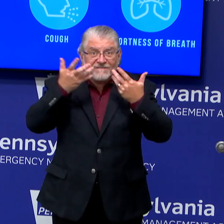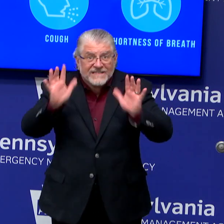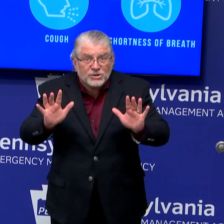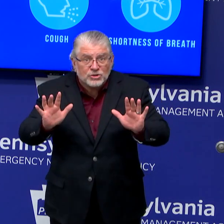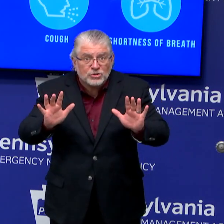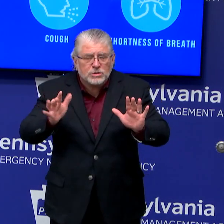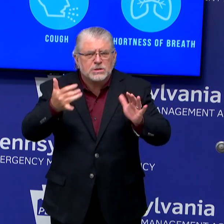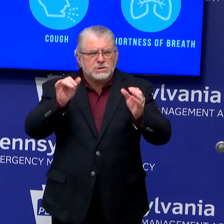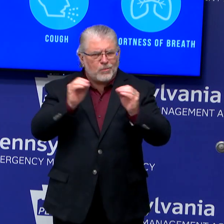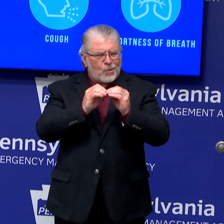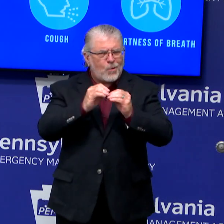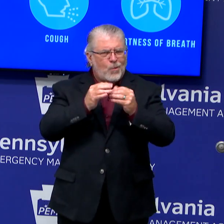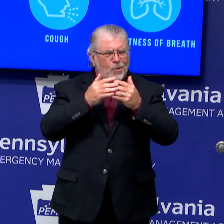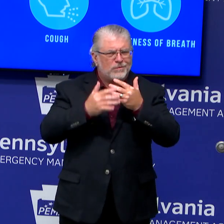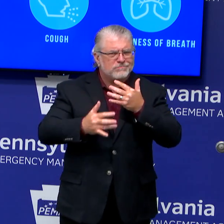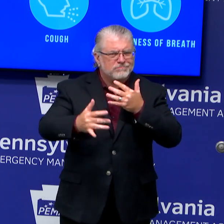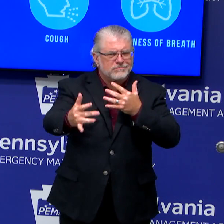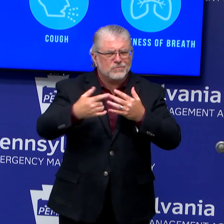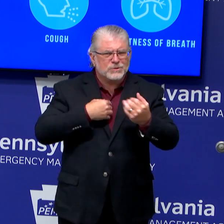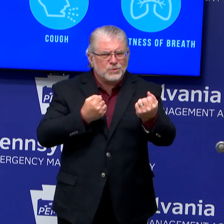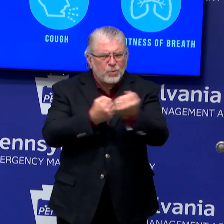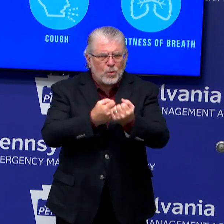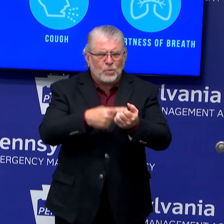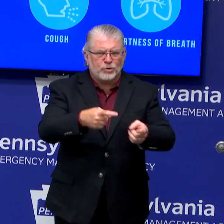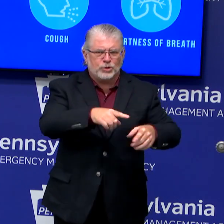supportive of what they're doing, and I think we ought to do more.